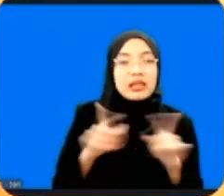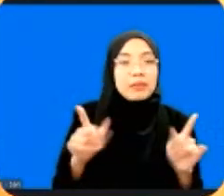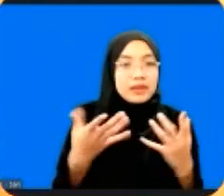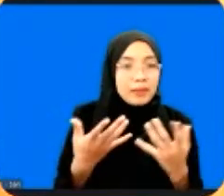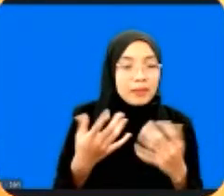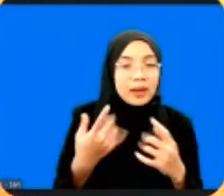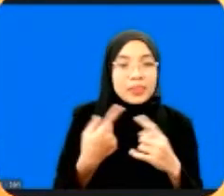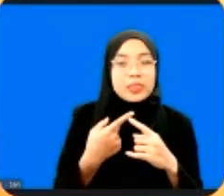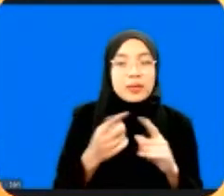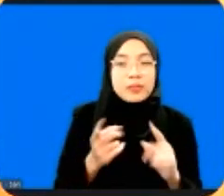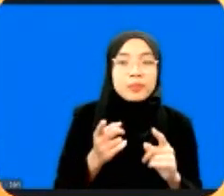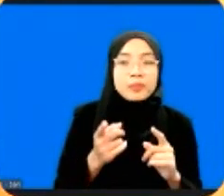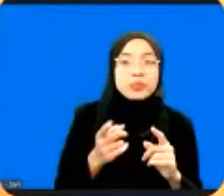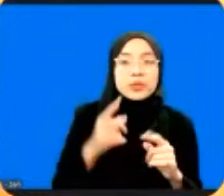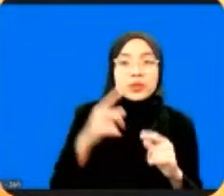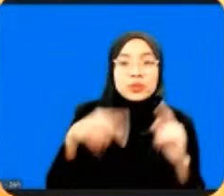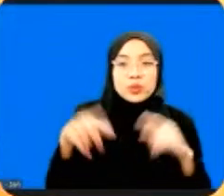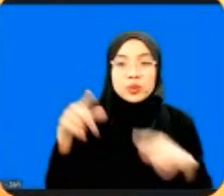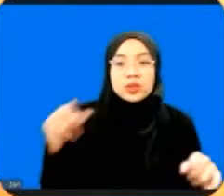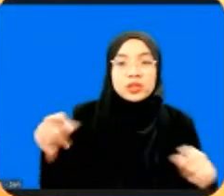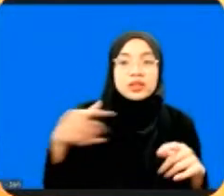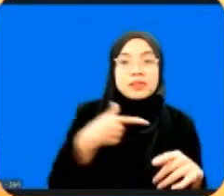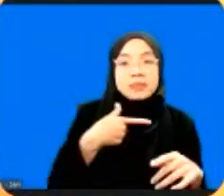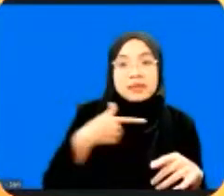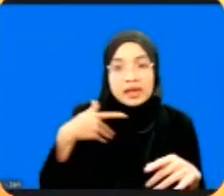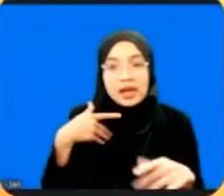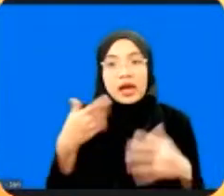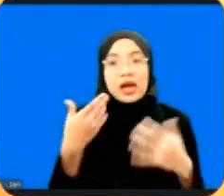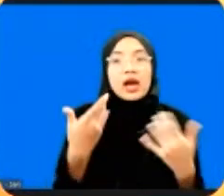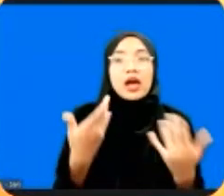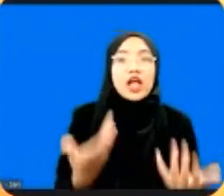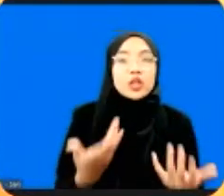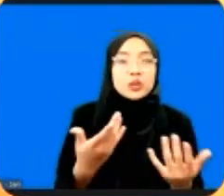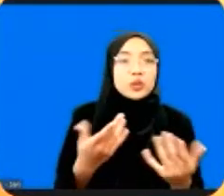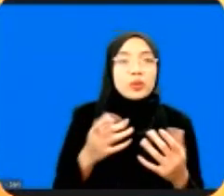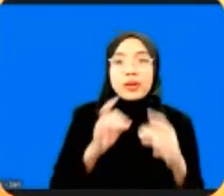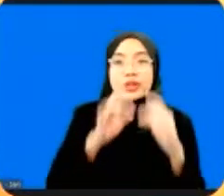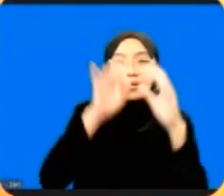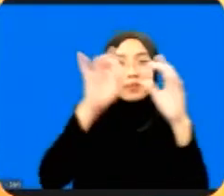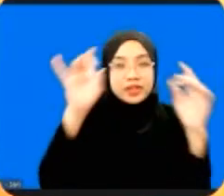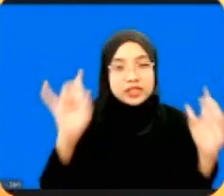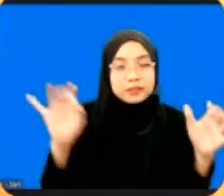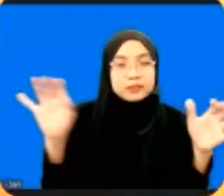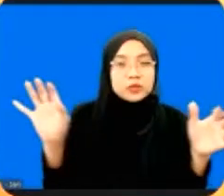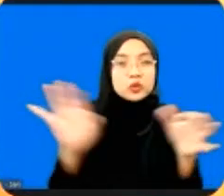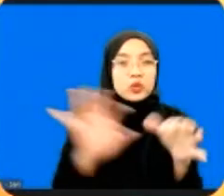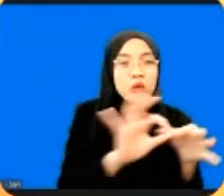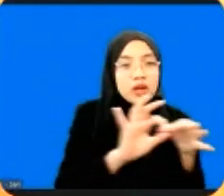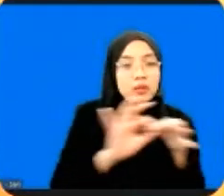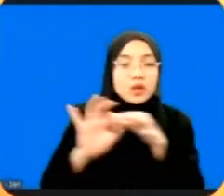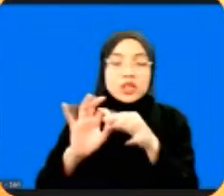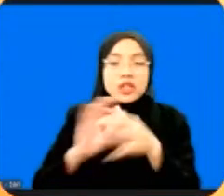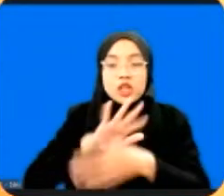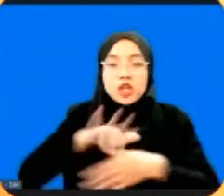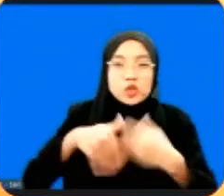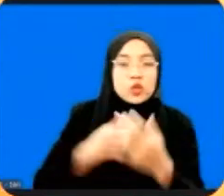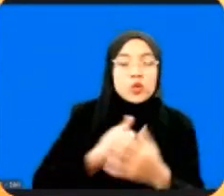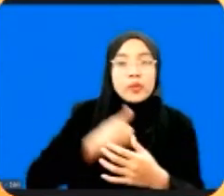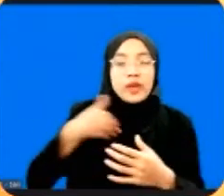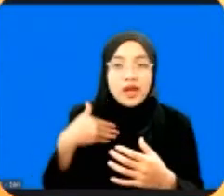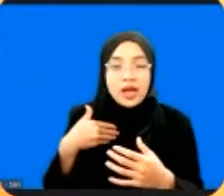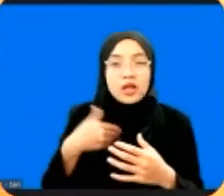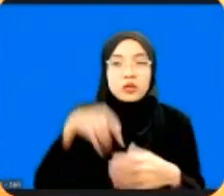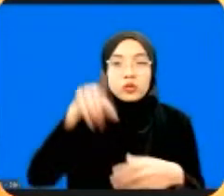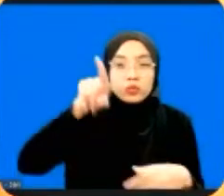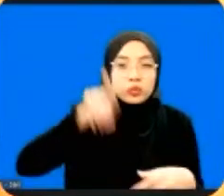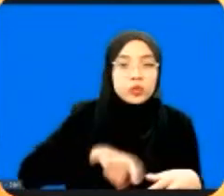Meaningful multi-stakeholder collaboration still is a must, because from the upstream